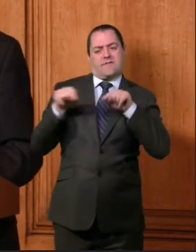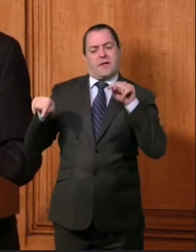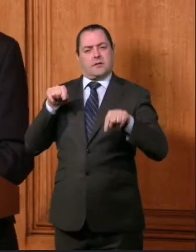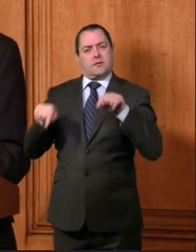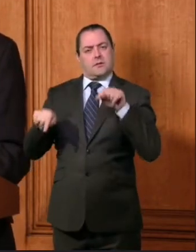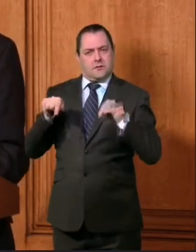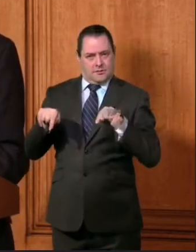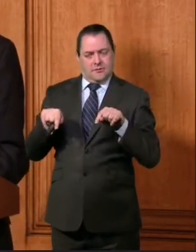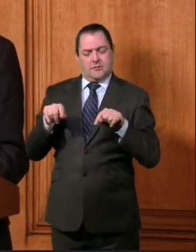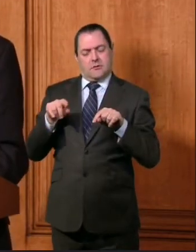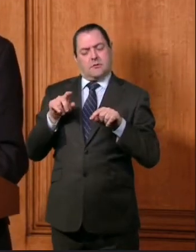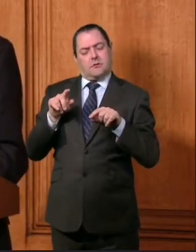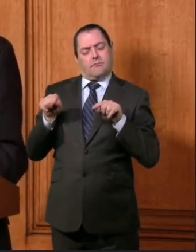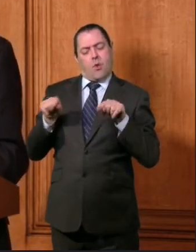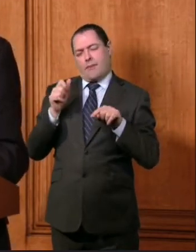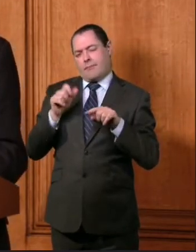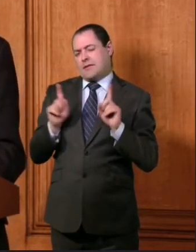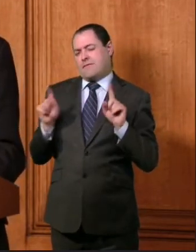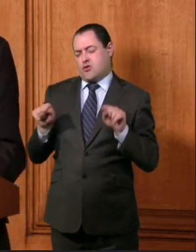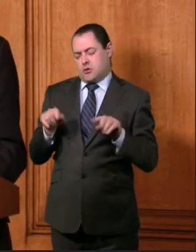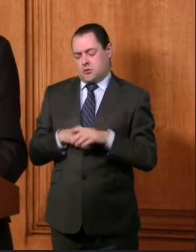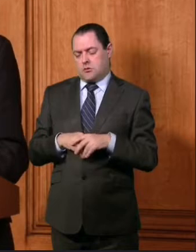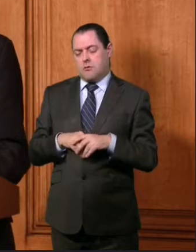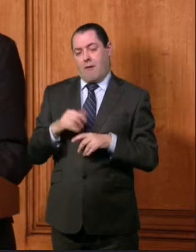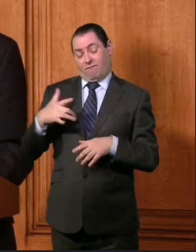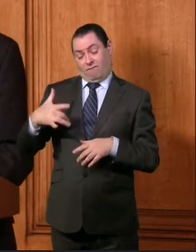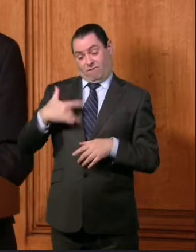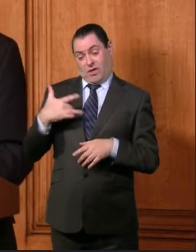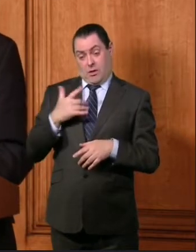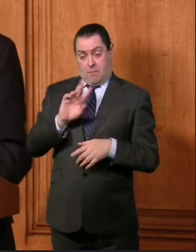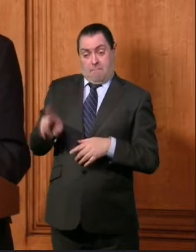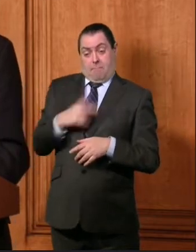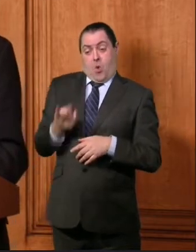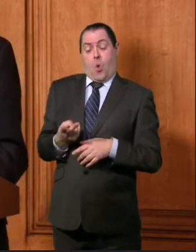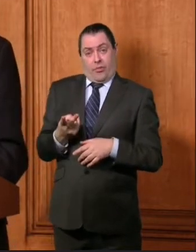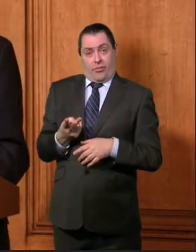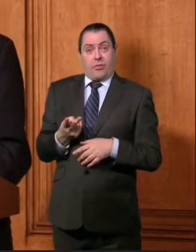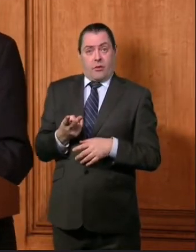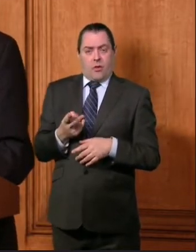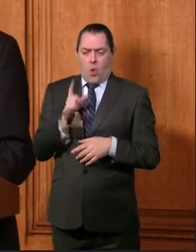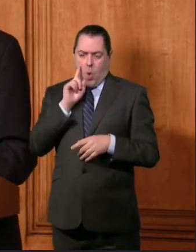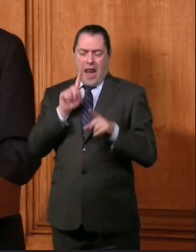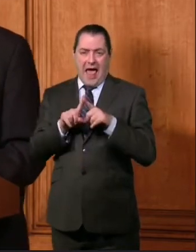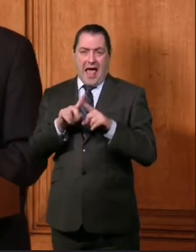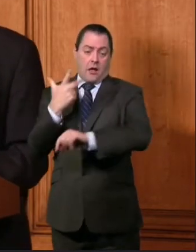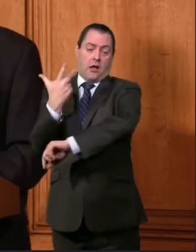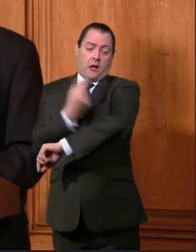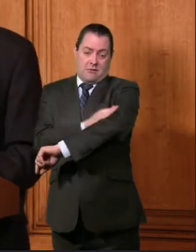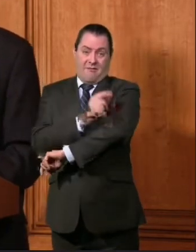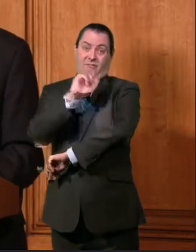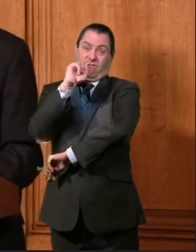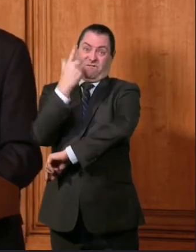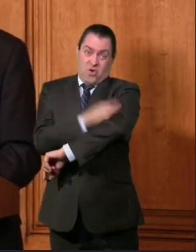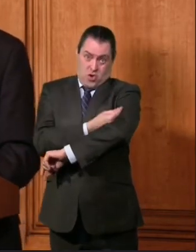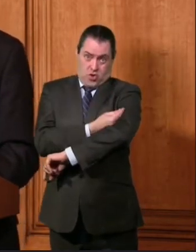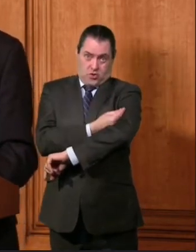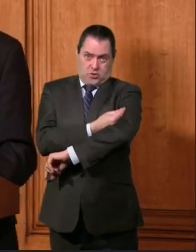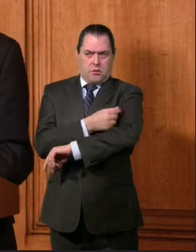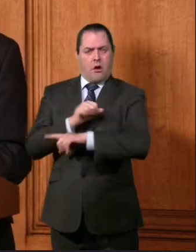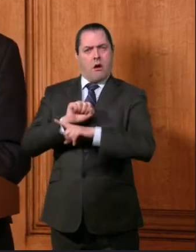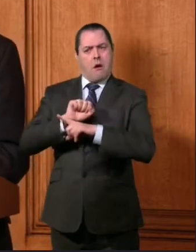great majority of the protection is given by the first vaccine, and the second one is going to top that up and to extend it over